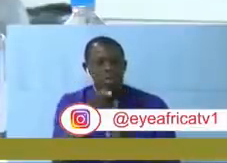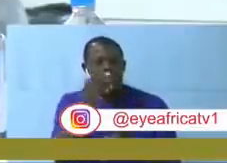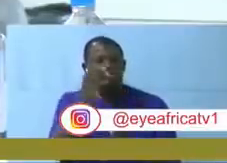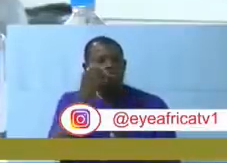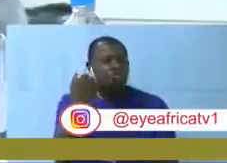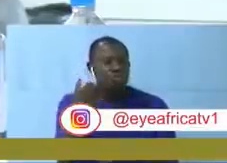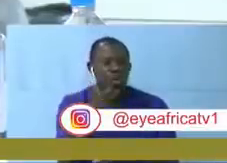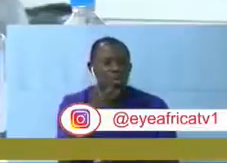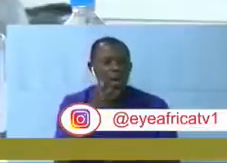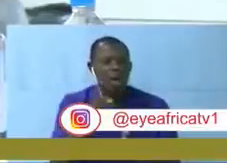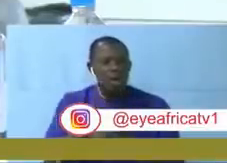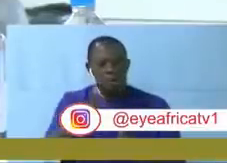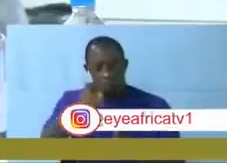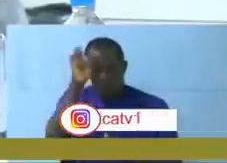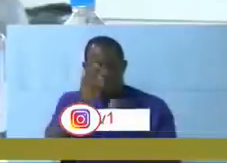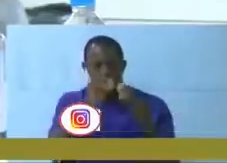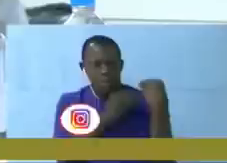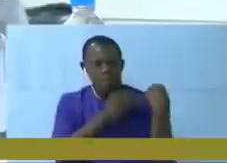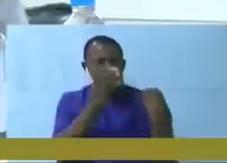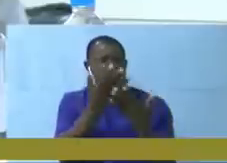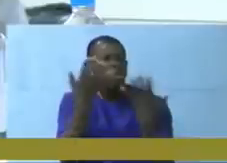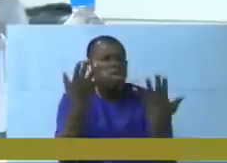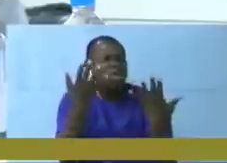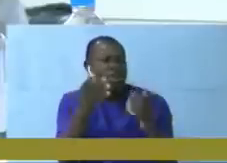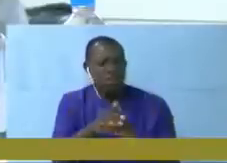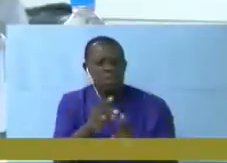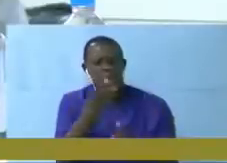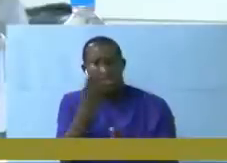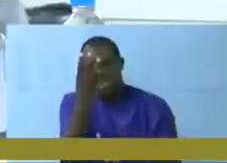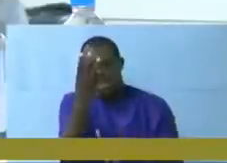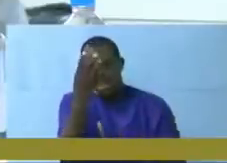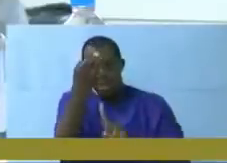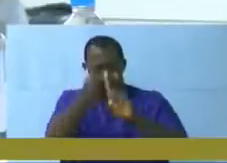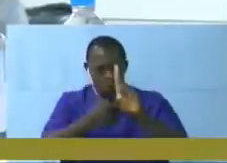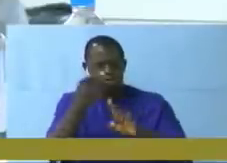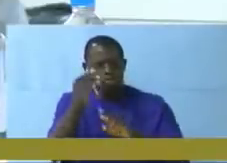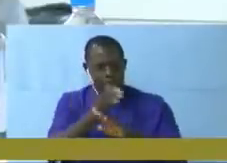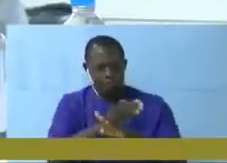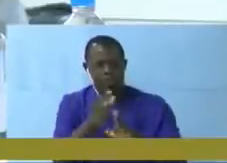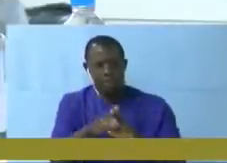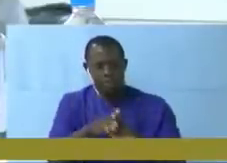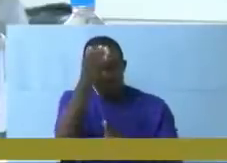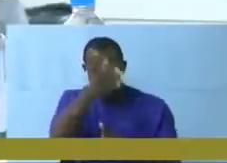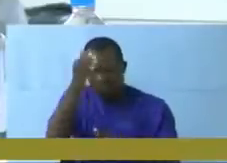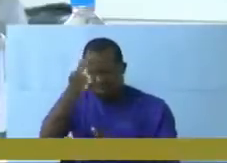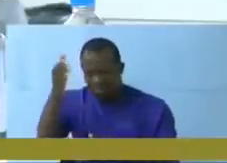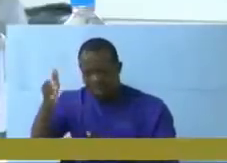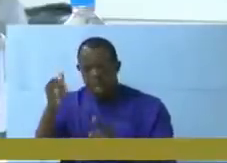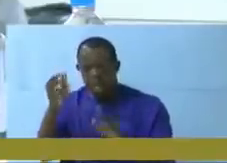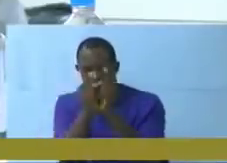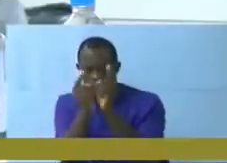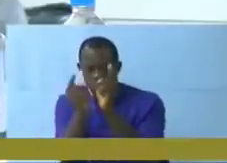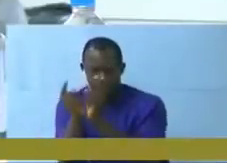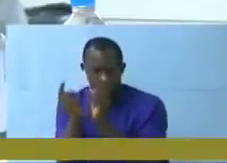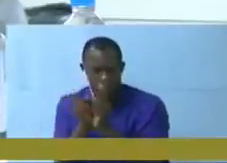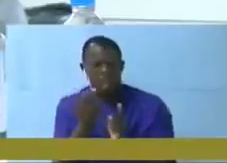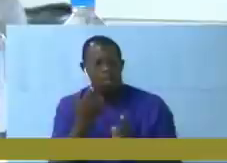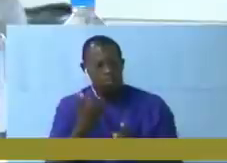li nga xamné ni mu ngi jëm ci wali diso ñu wër réew mi nak seen mandat bob nak joxna len lu dem ci ñetti